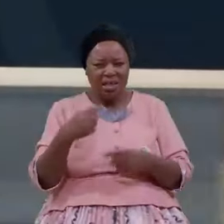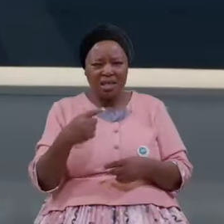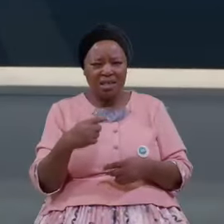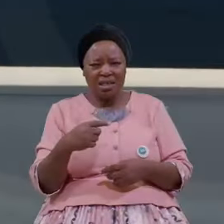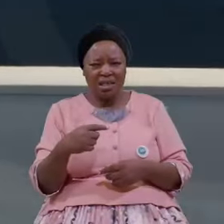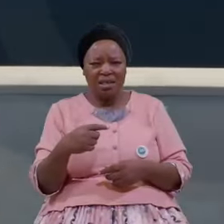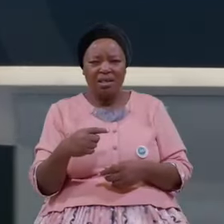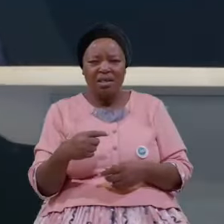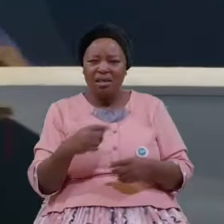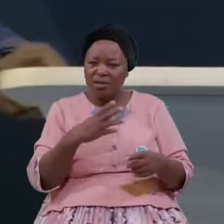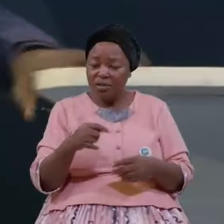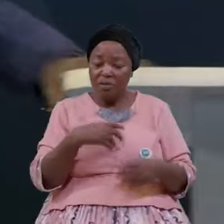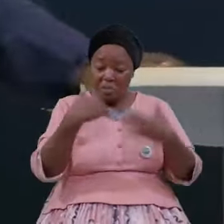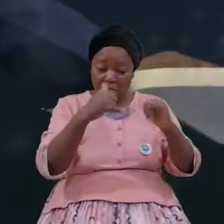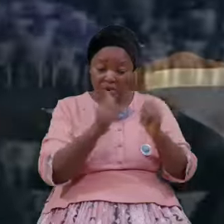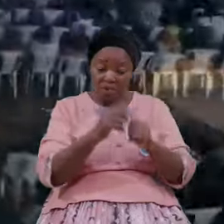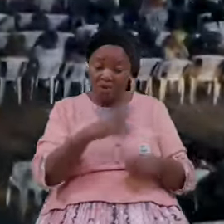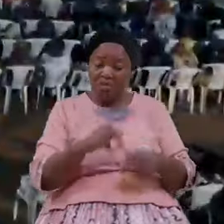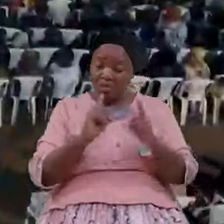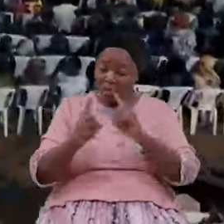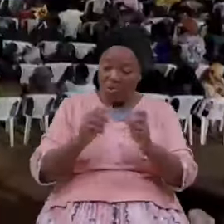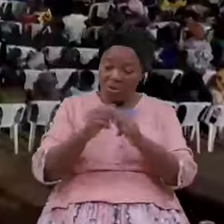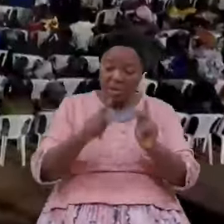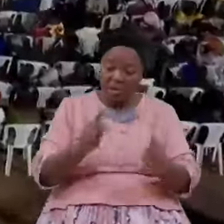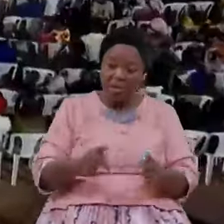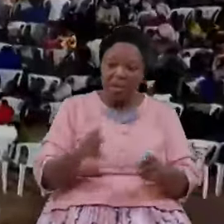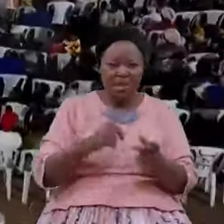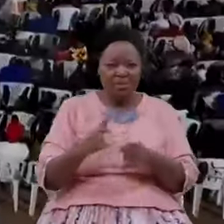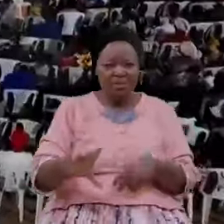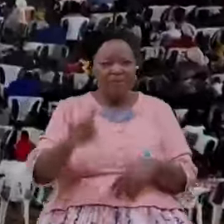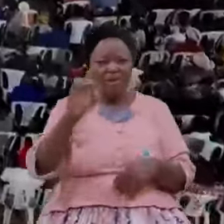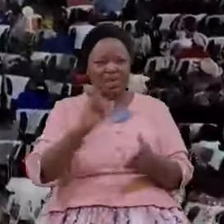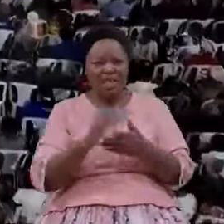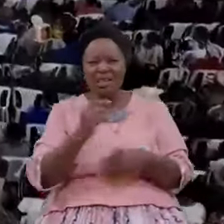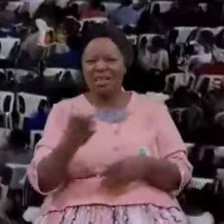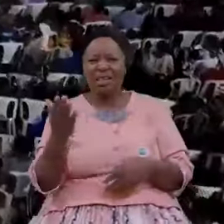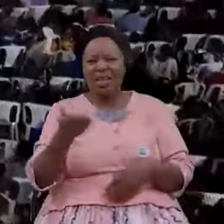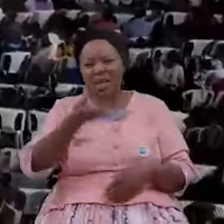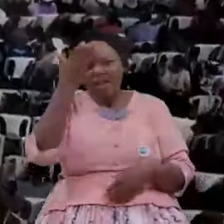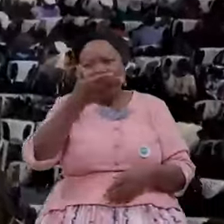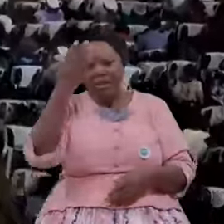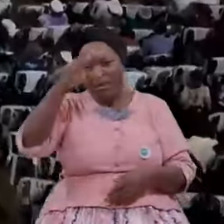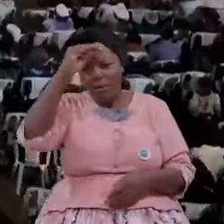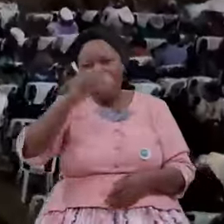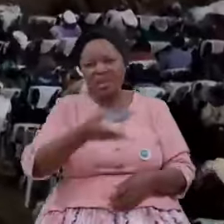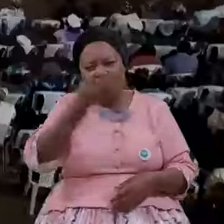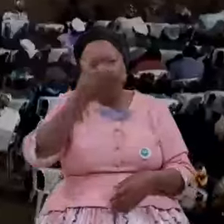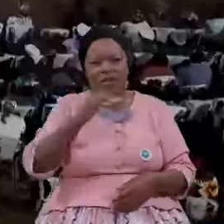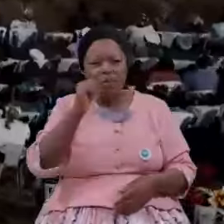interact with him, you'll find he's a stinking man. He's a stinking woman. But thank God